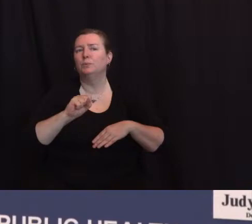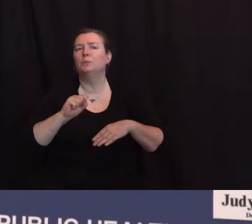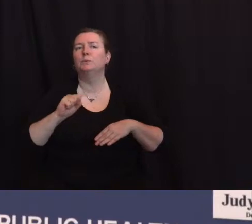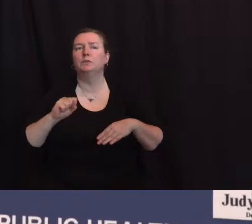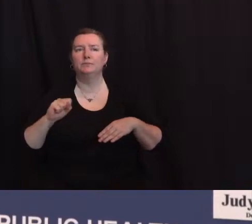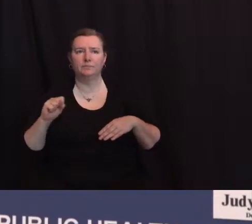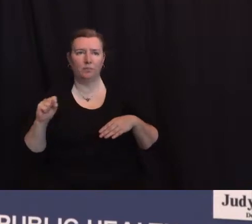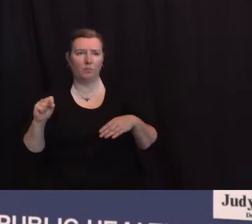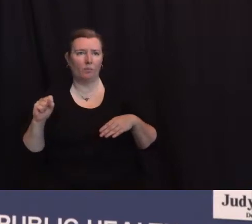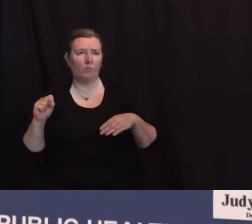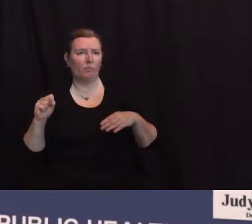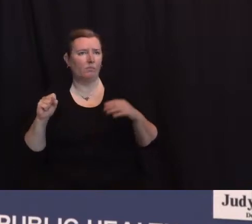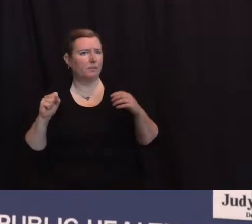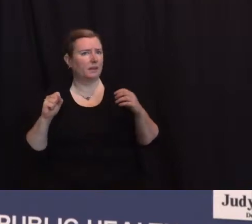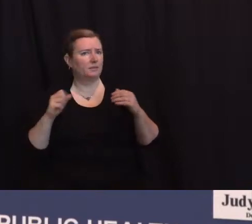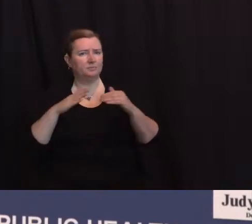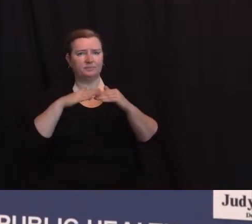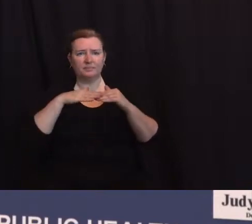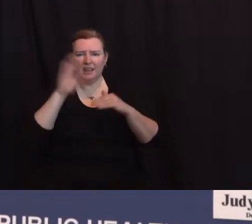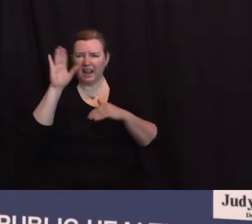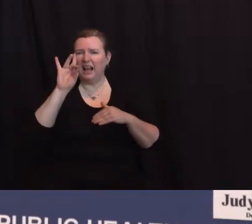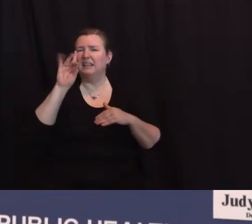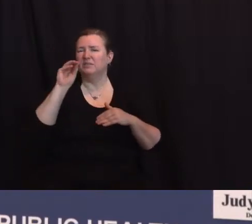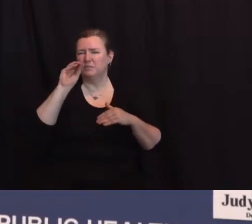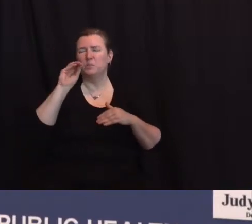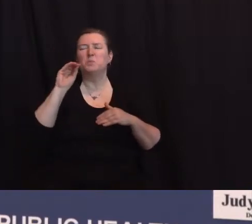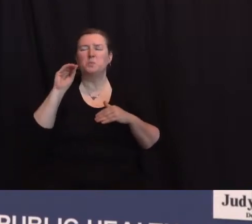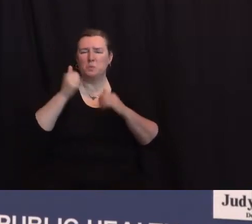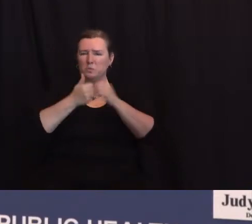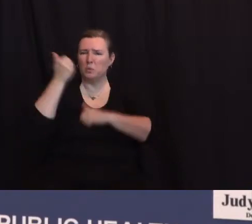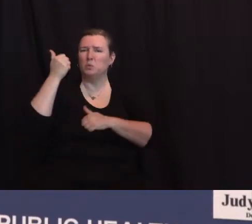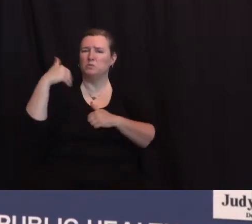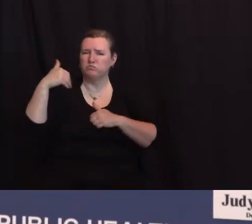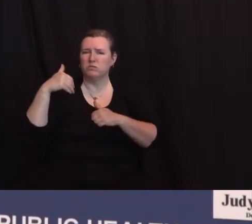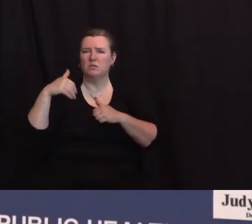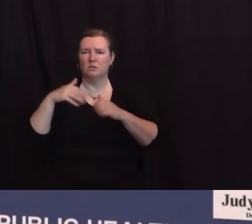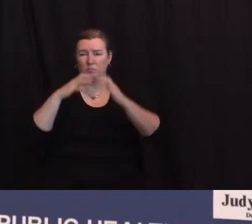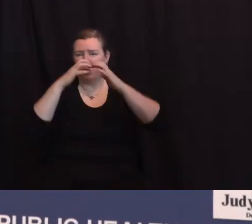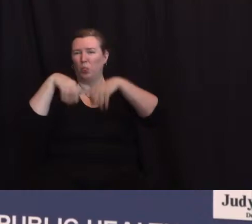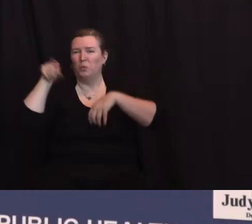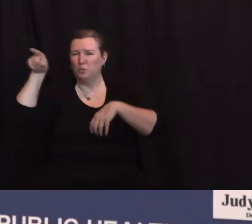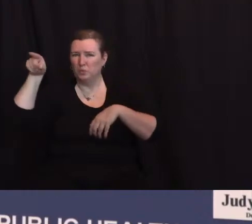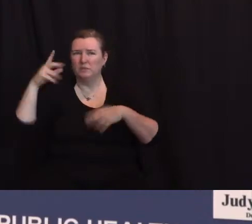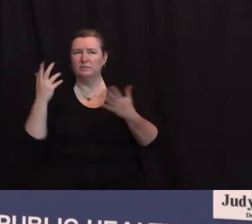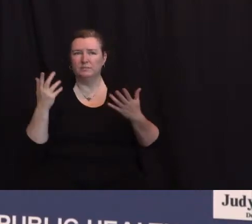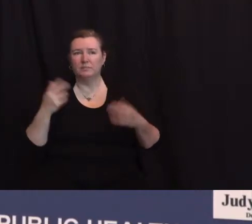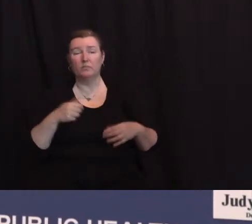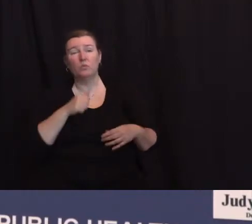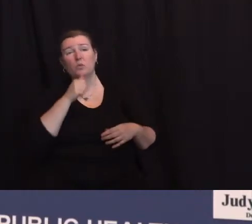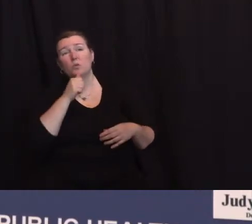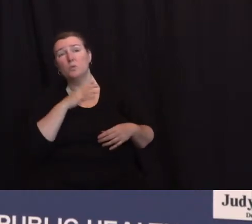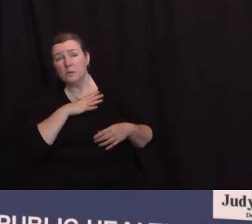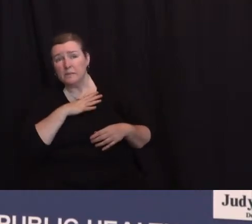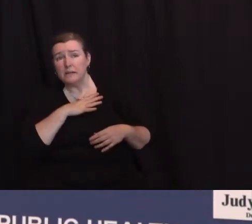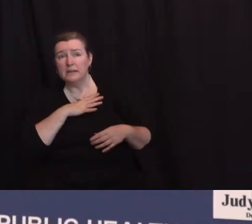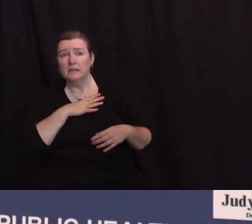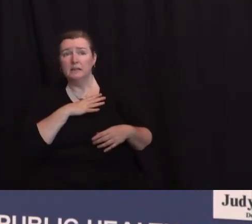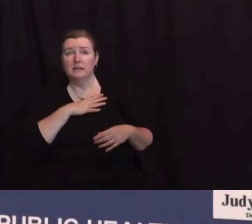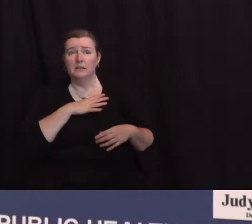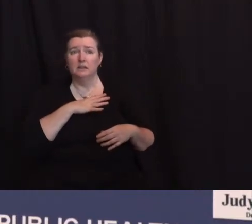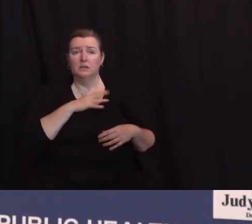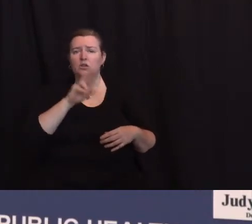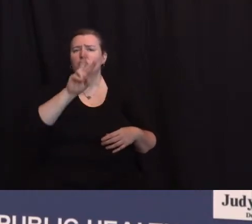and half of deaths related to COVID-19. Women accounted for close to 2/3 of the symptomatic breakthrough